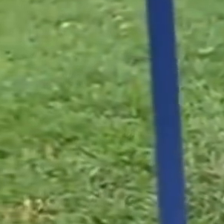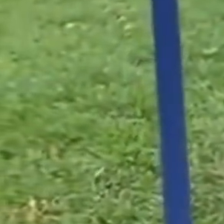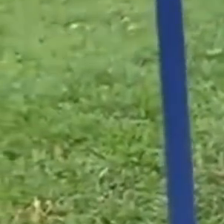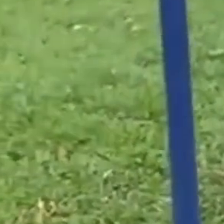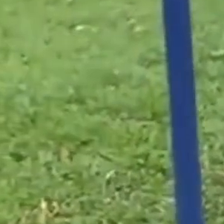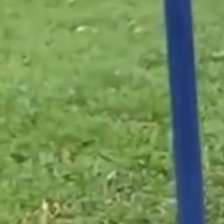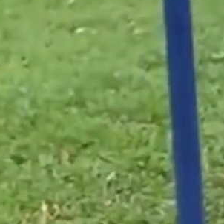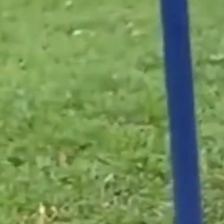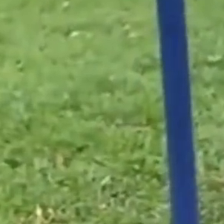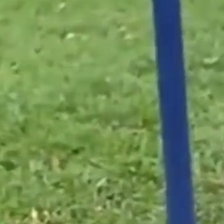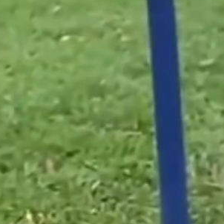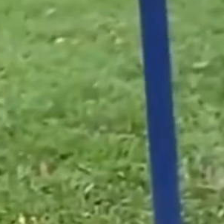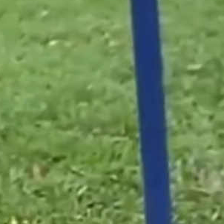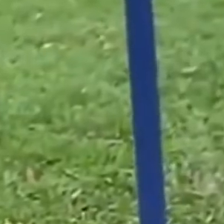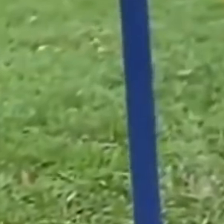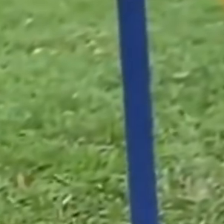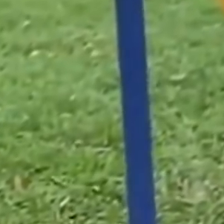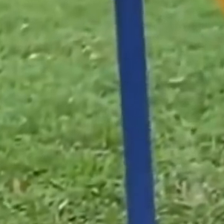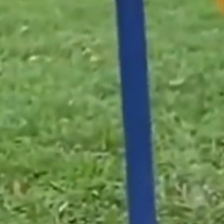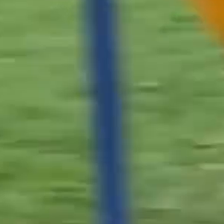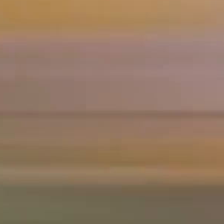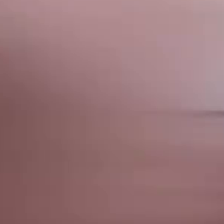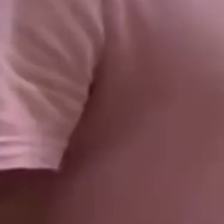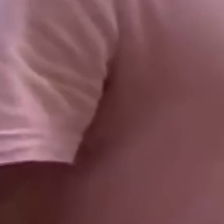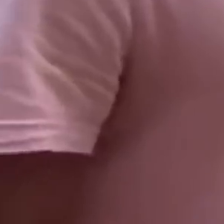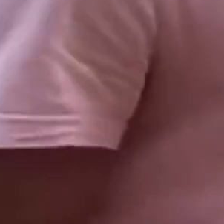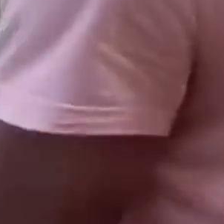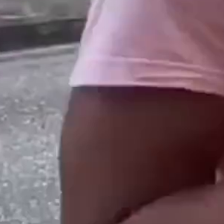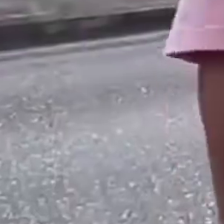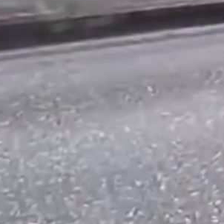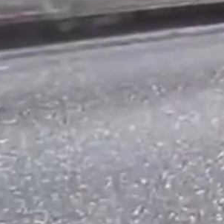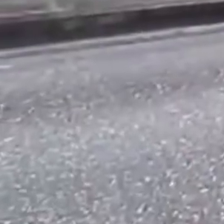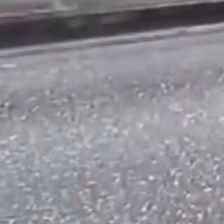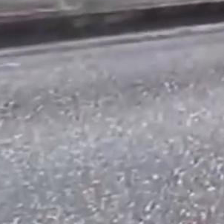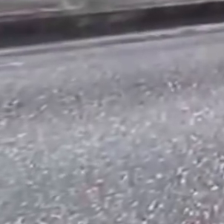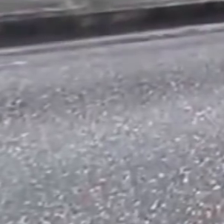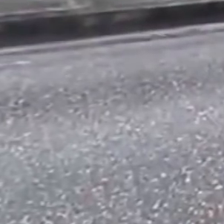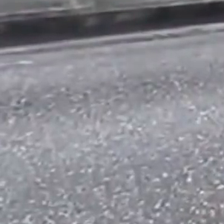people's why? Why did they take the COVID-19 vaccine? Yes. I call him Norman, you might call him Osh.